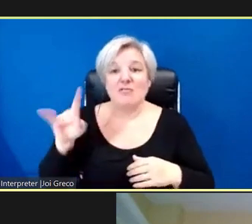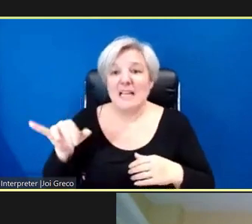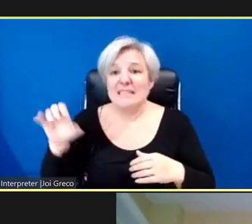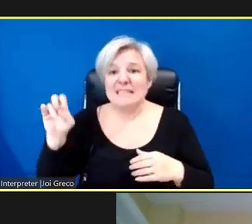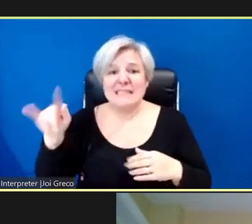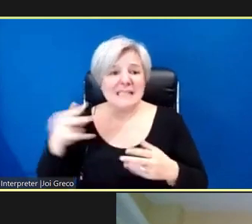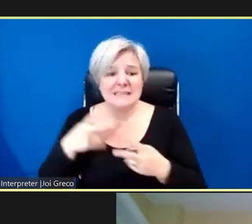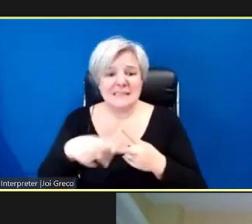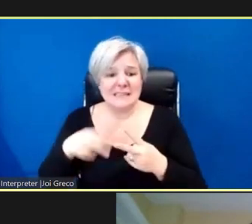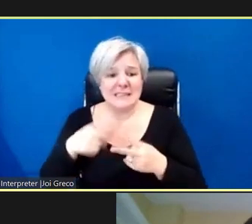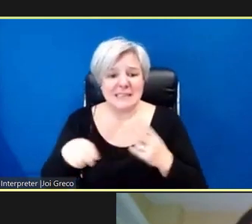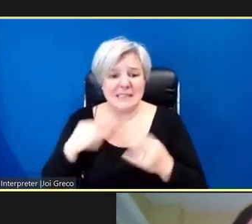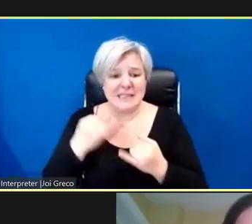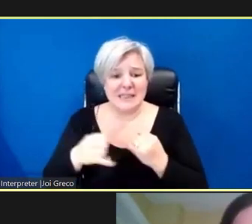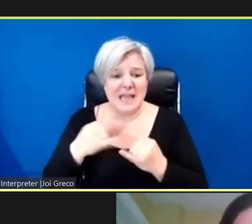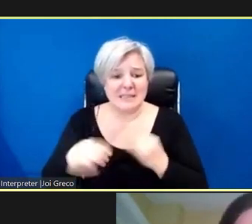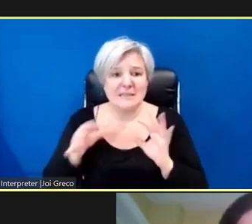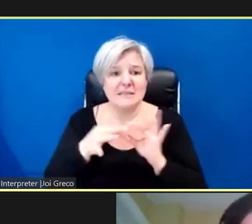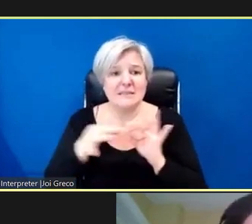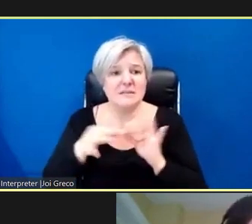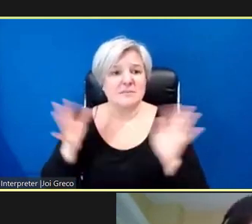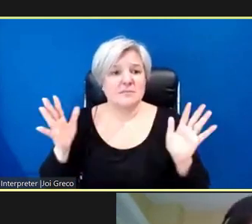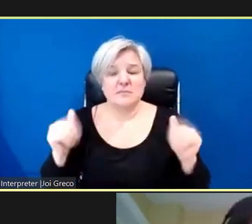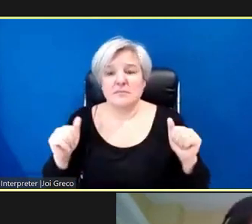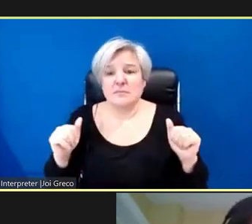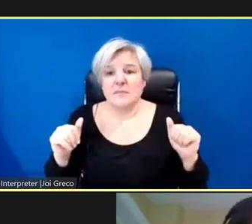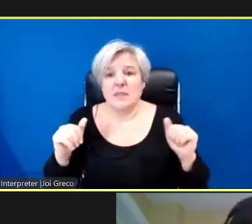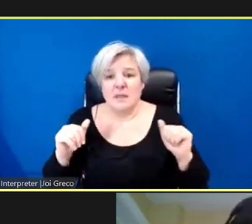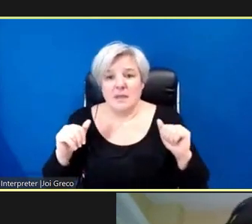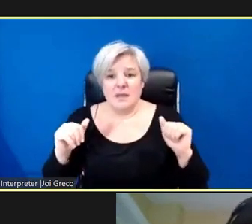any other comments?